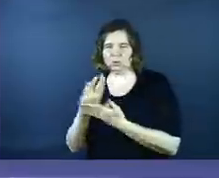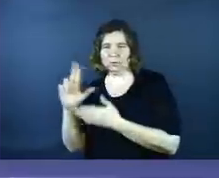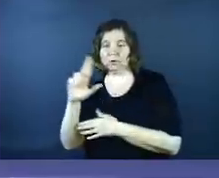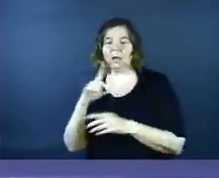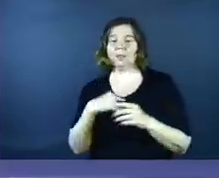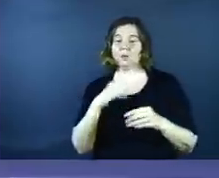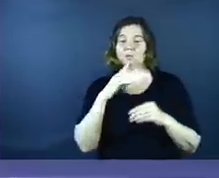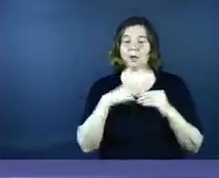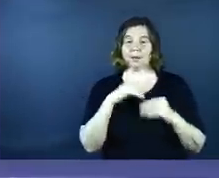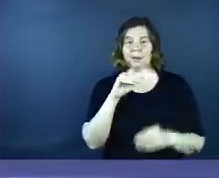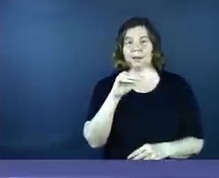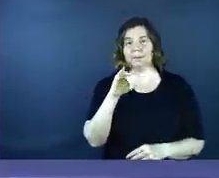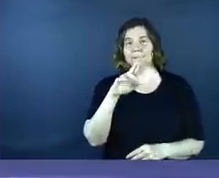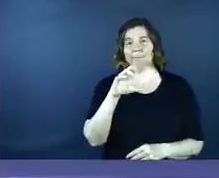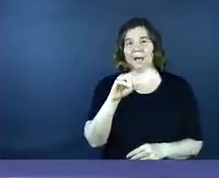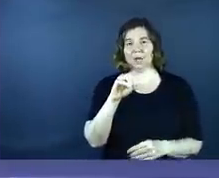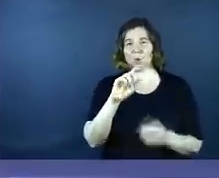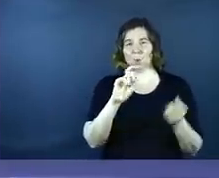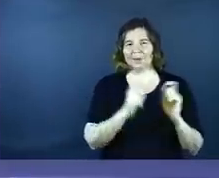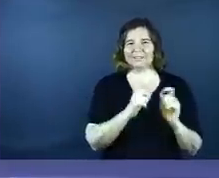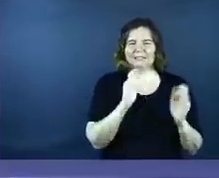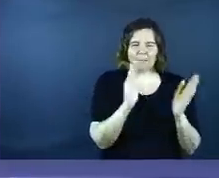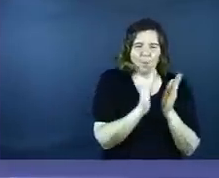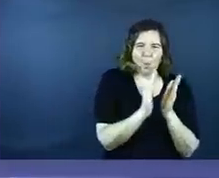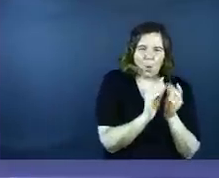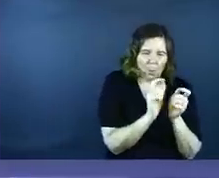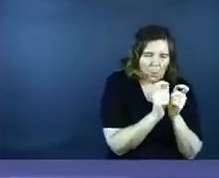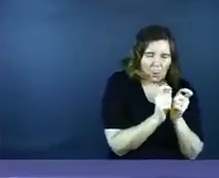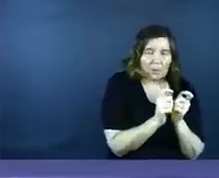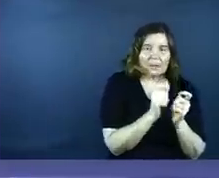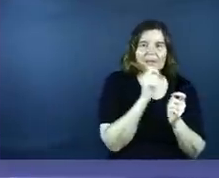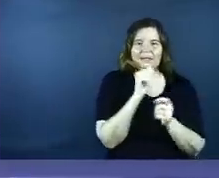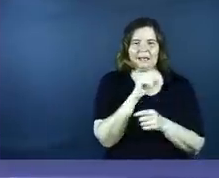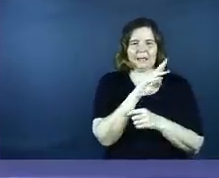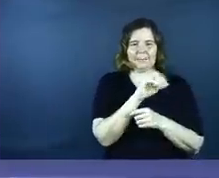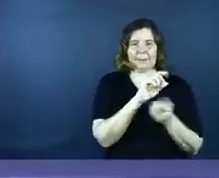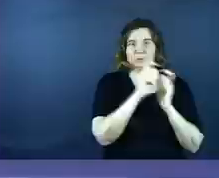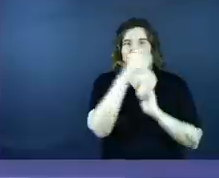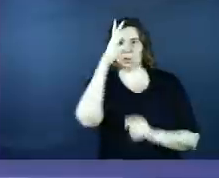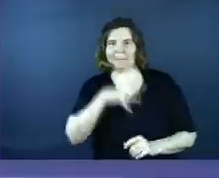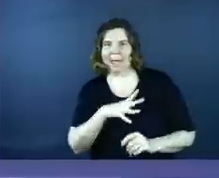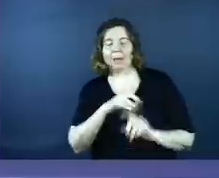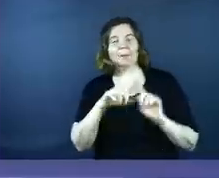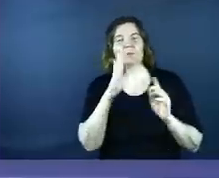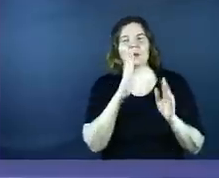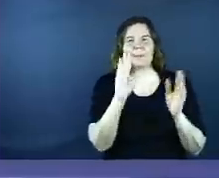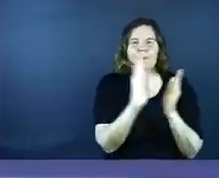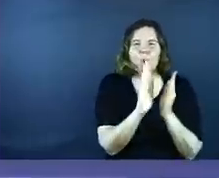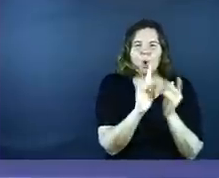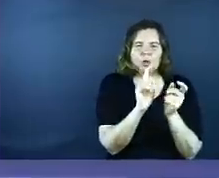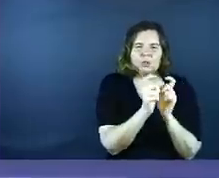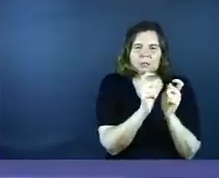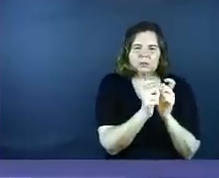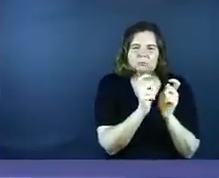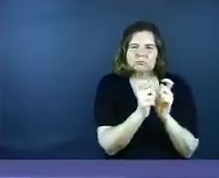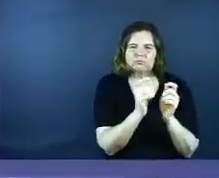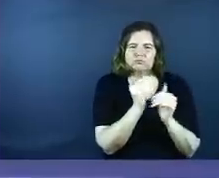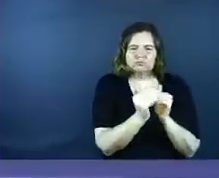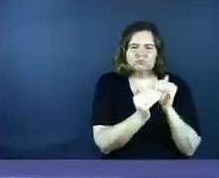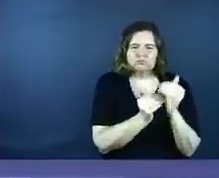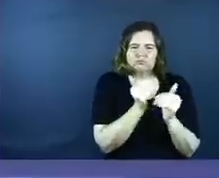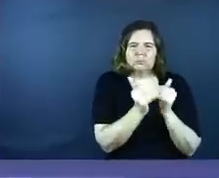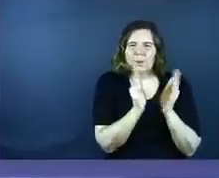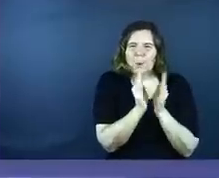about microevolution, not like you can get from an amoeba to a man, but they were talking about these small, little, tiny steps of